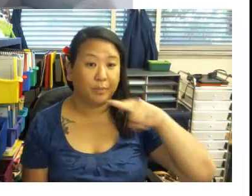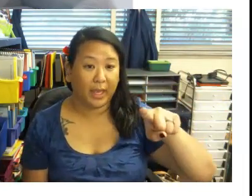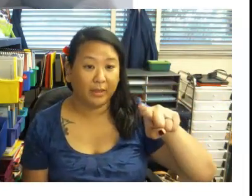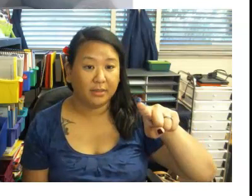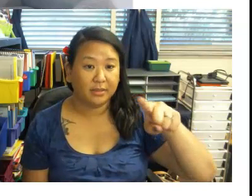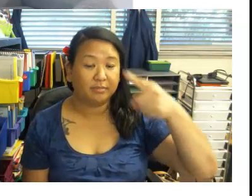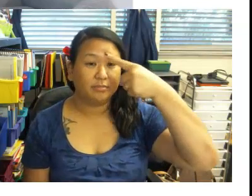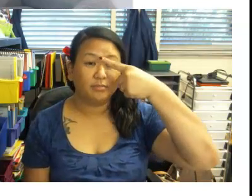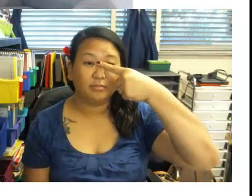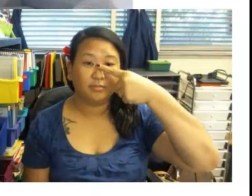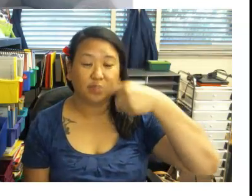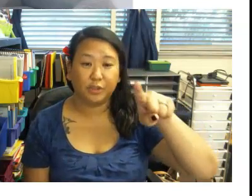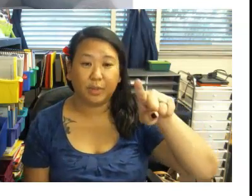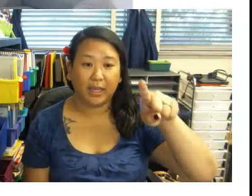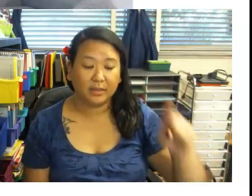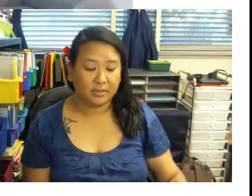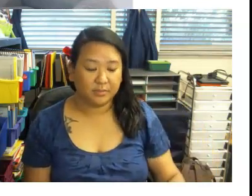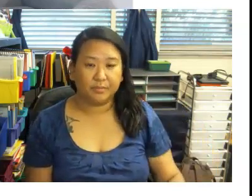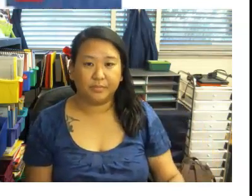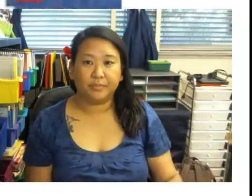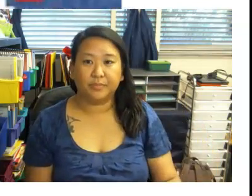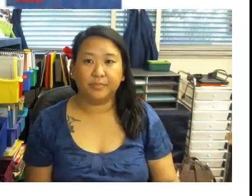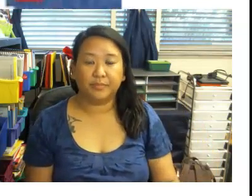Do you mind? Do you mind?